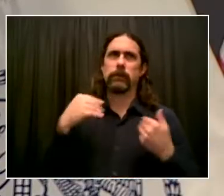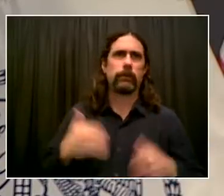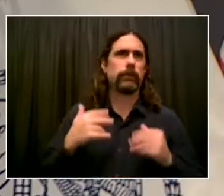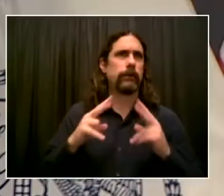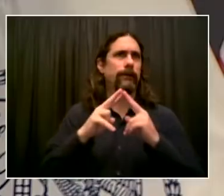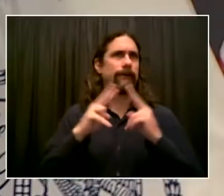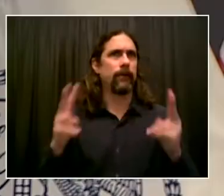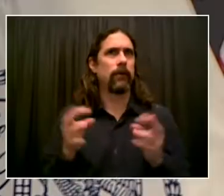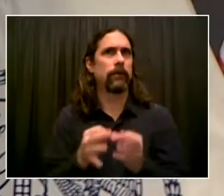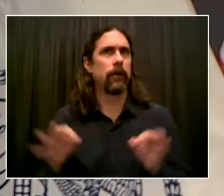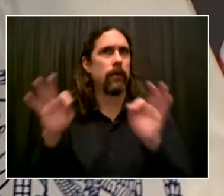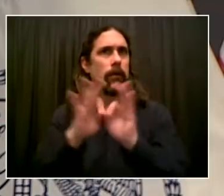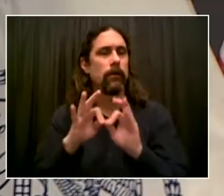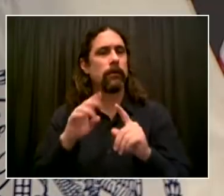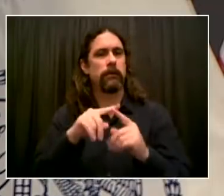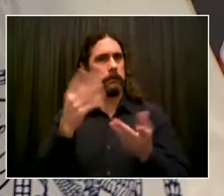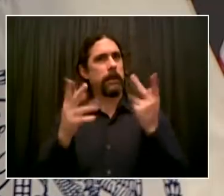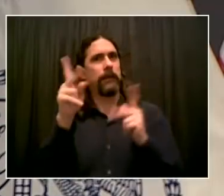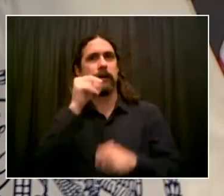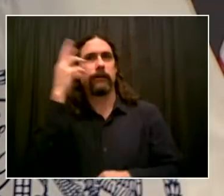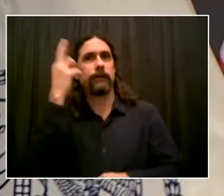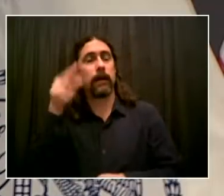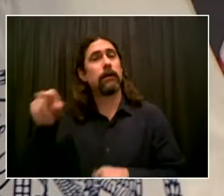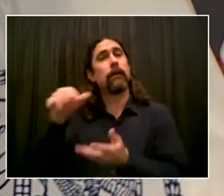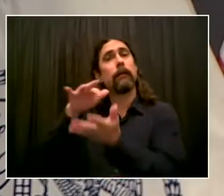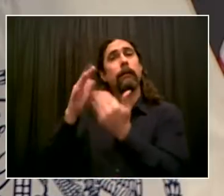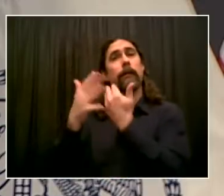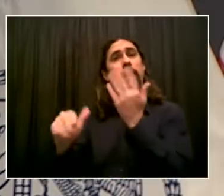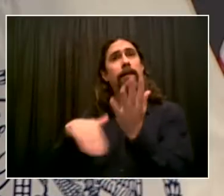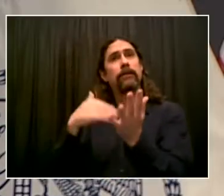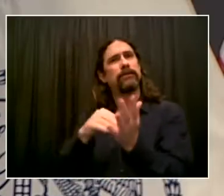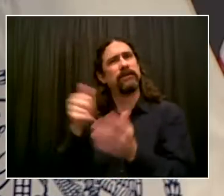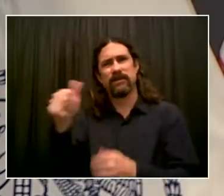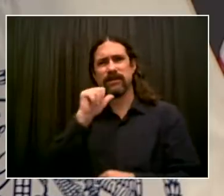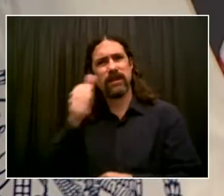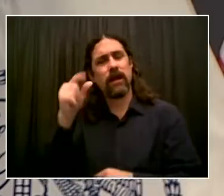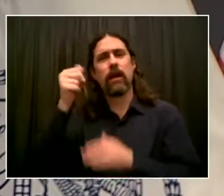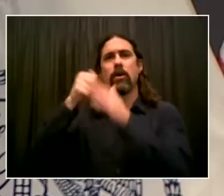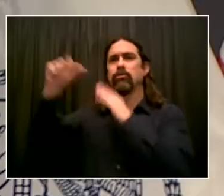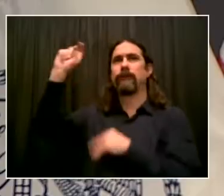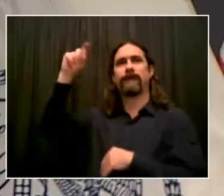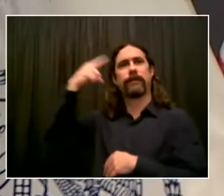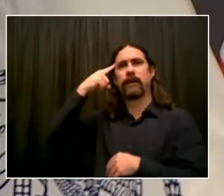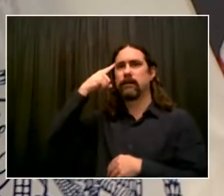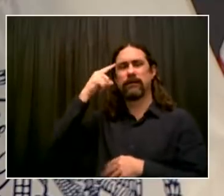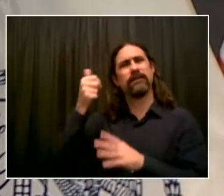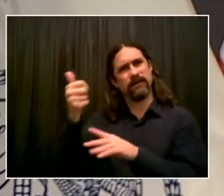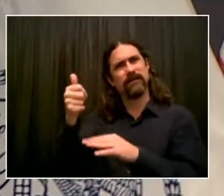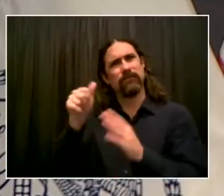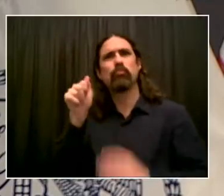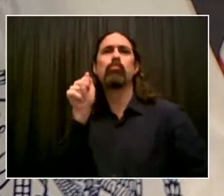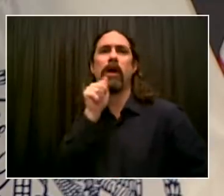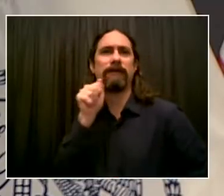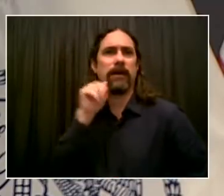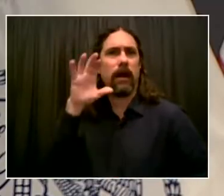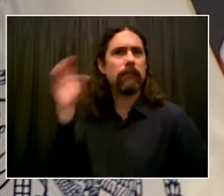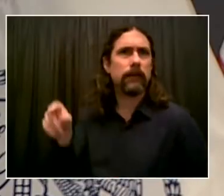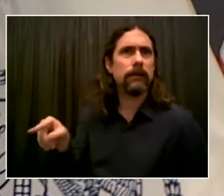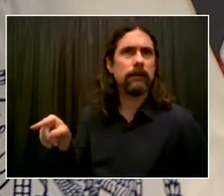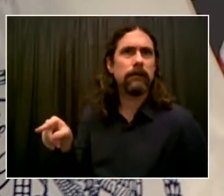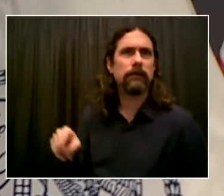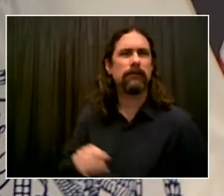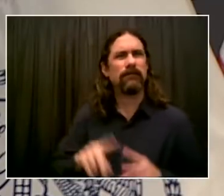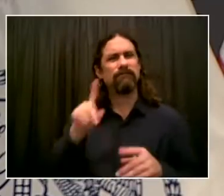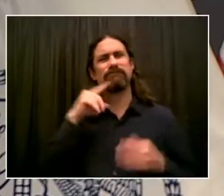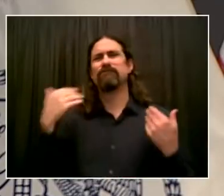depend on like we would the government, and we need them to be strong. We need this for our future. So I want to